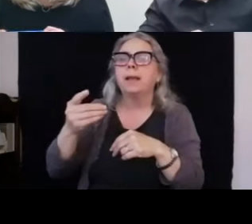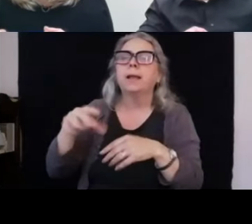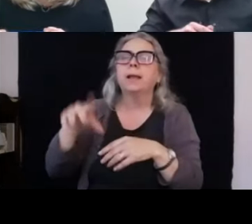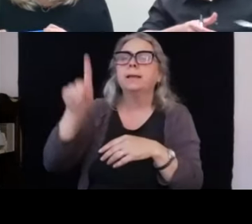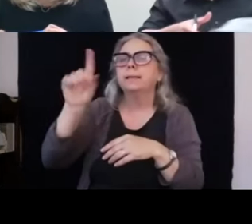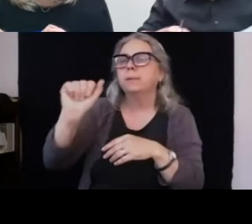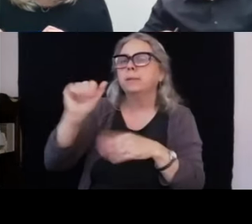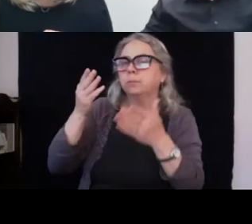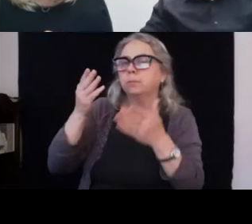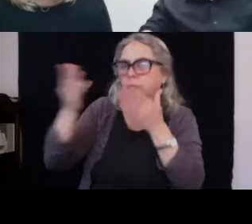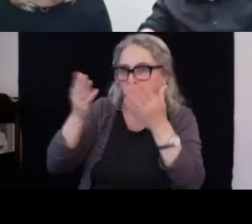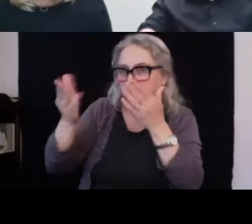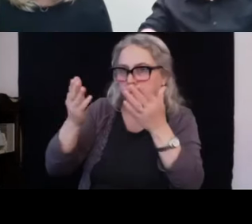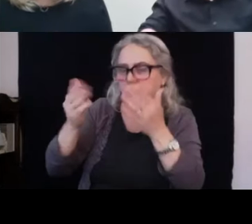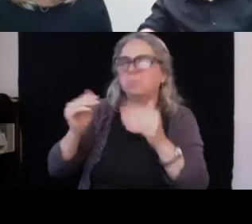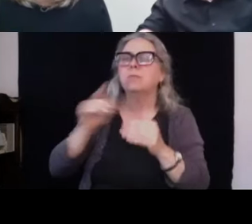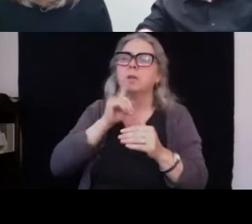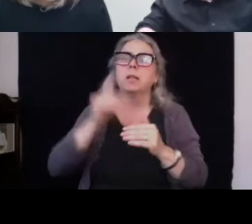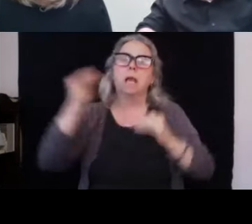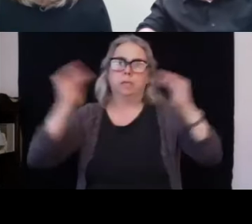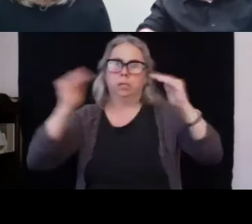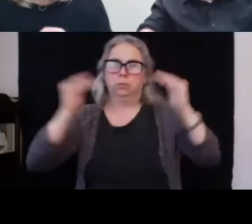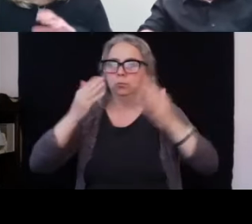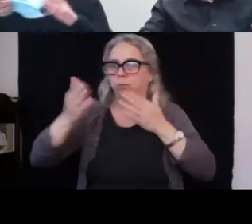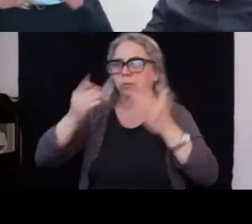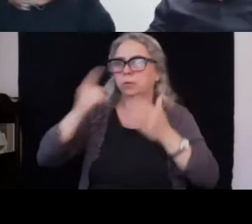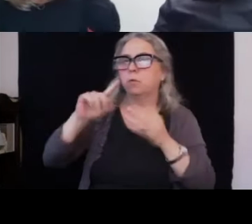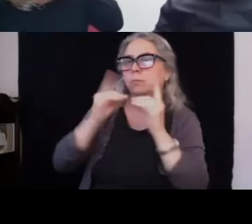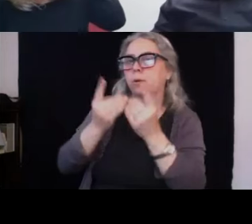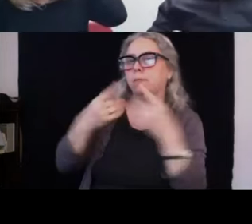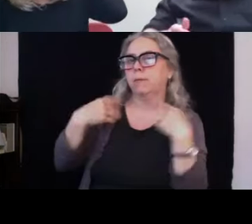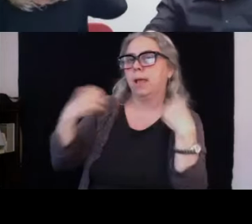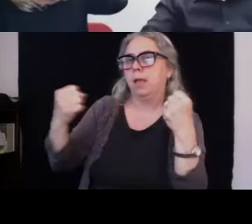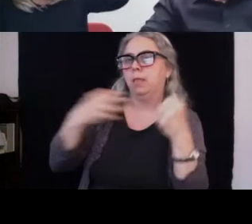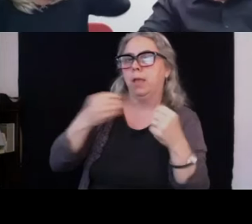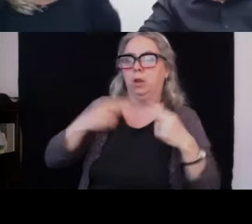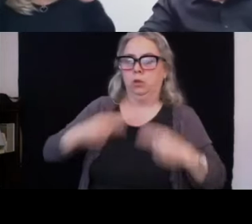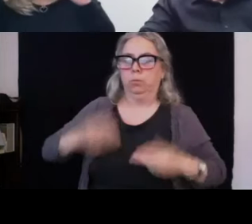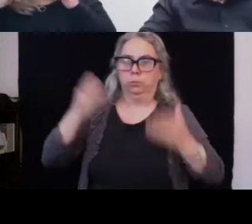this is the adult services for the Department of Health and Human Services.